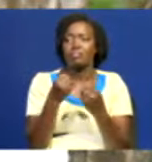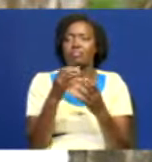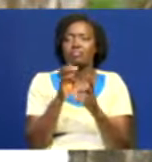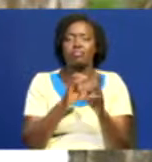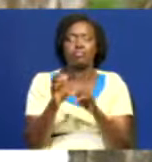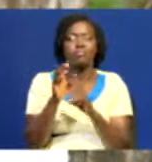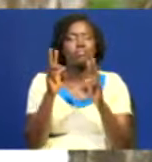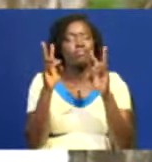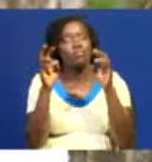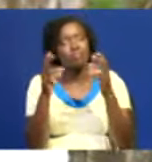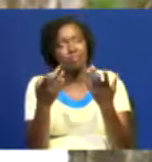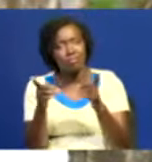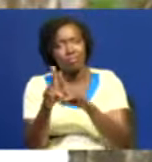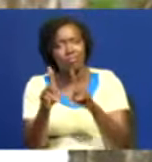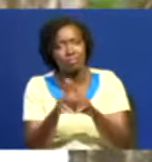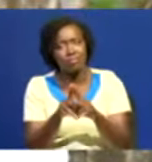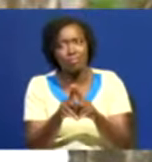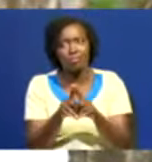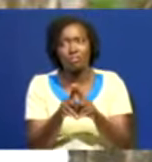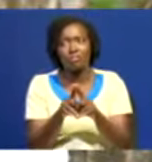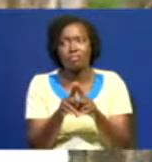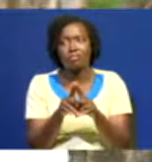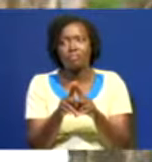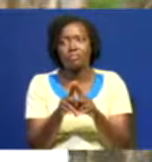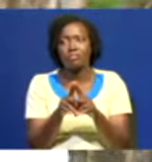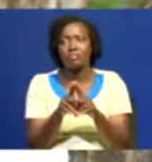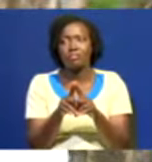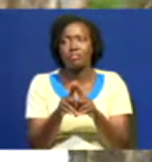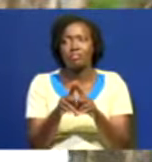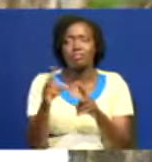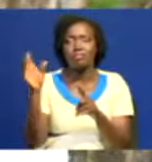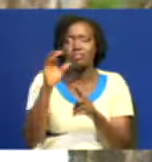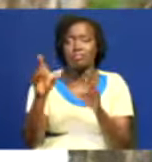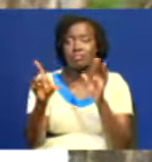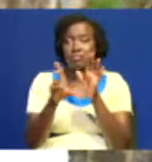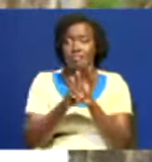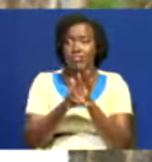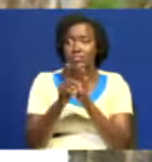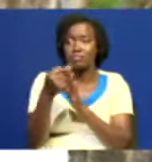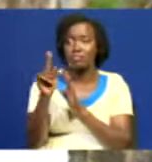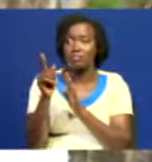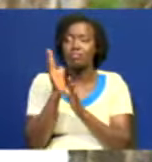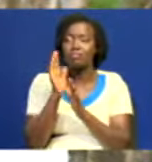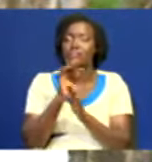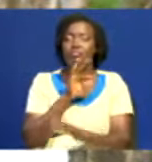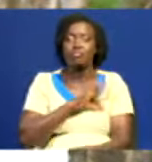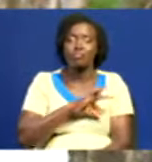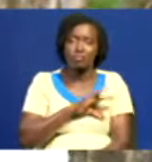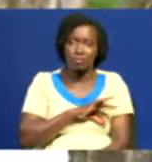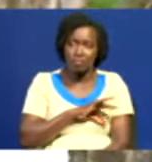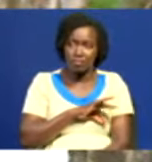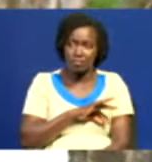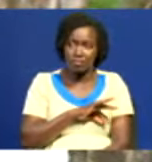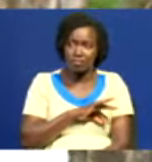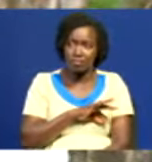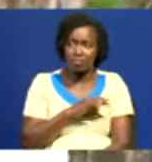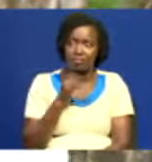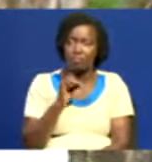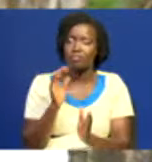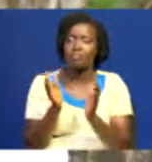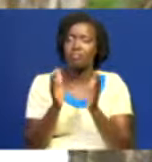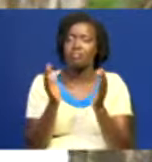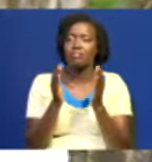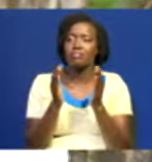environmental issues. And also by the fact that the carbon credit law was passed, also the parents will benefit from this. So I